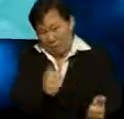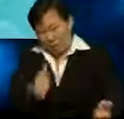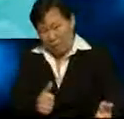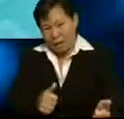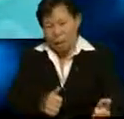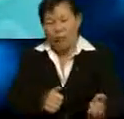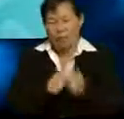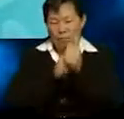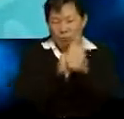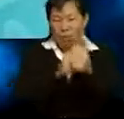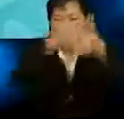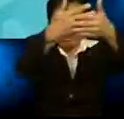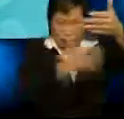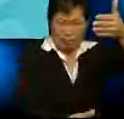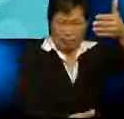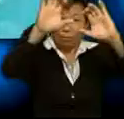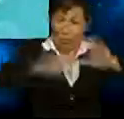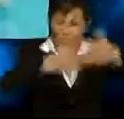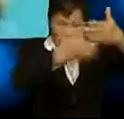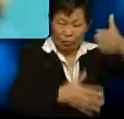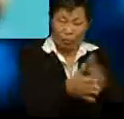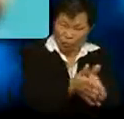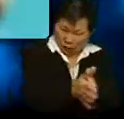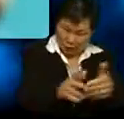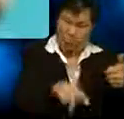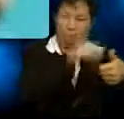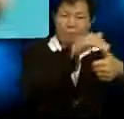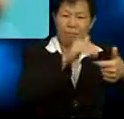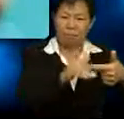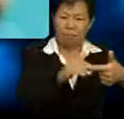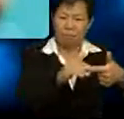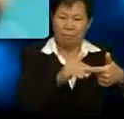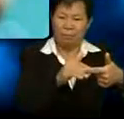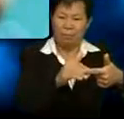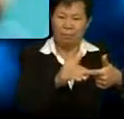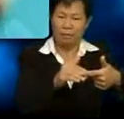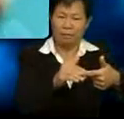by the following methods. Washing hands.